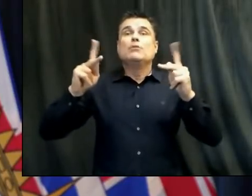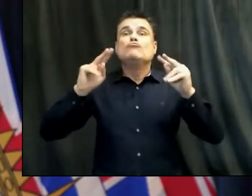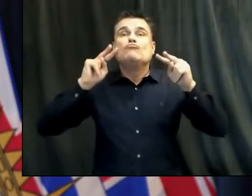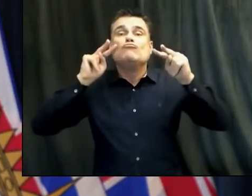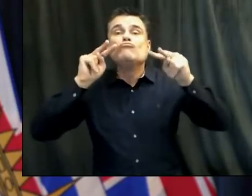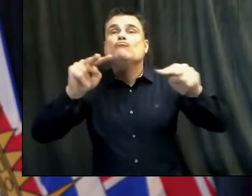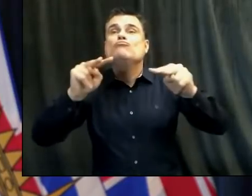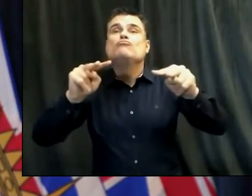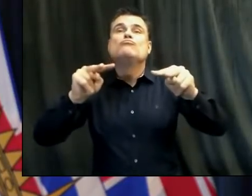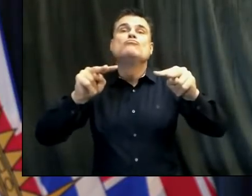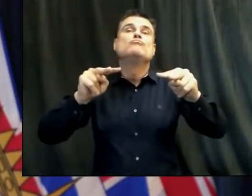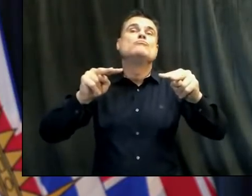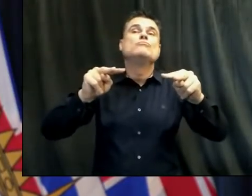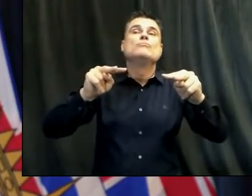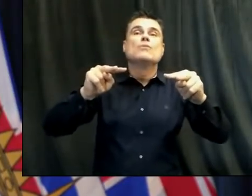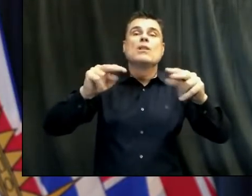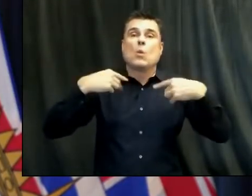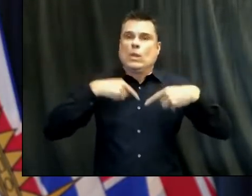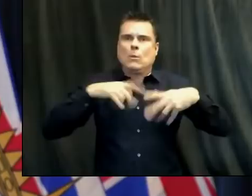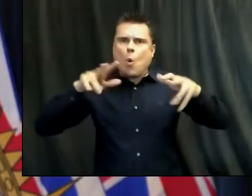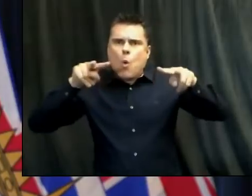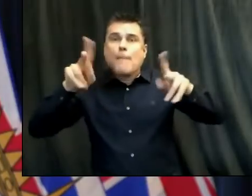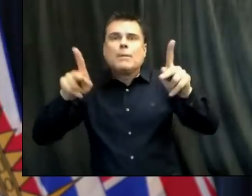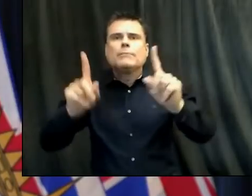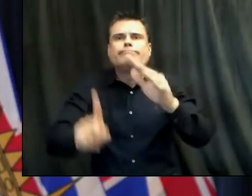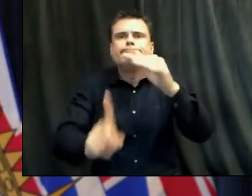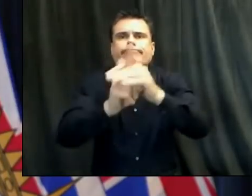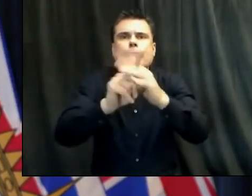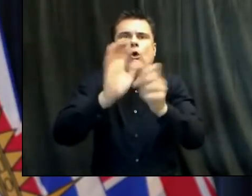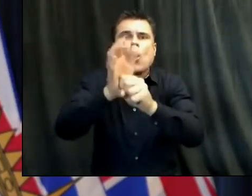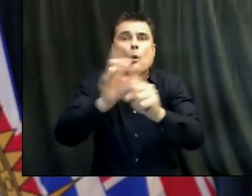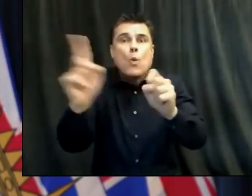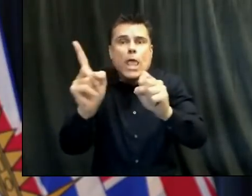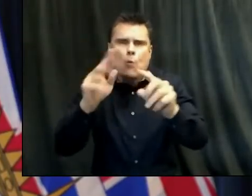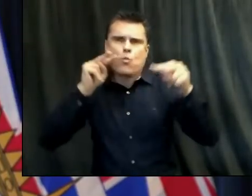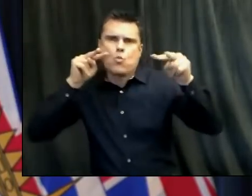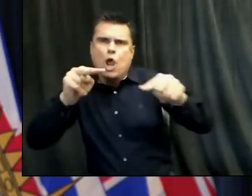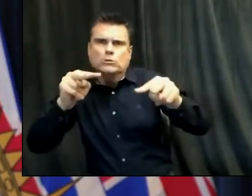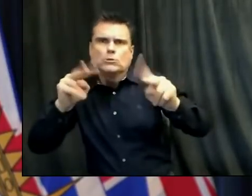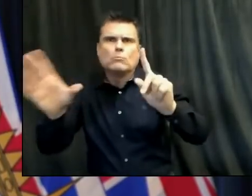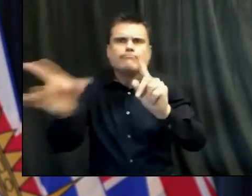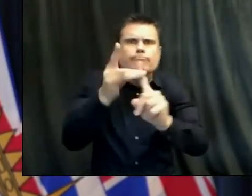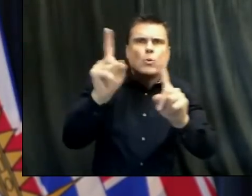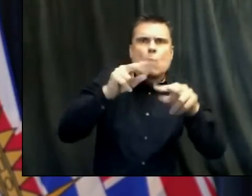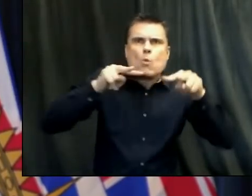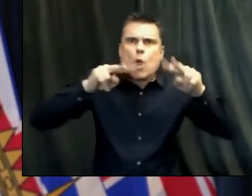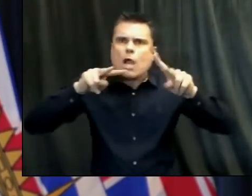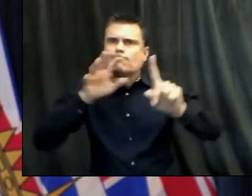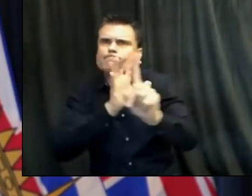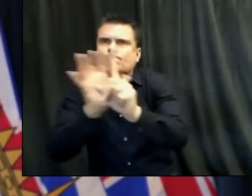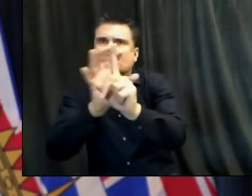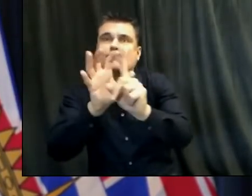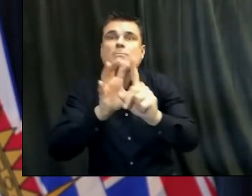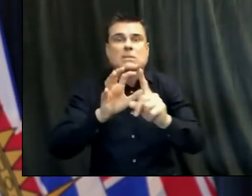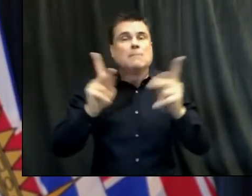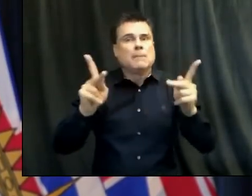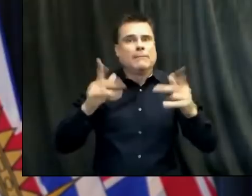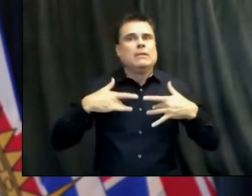numbers rise. And one of the things that we've heard as being one of the reasons making things difficult for contact tracers is